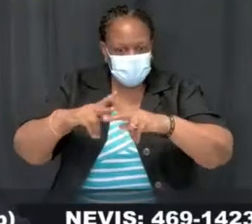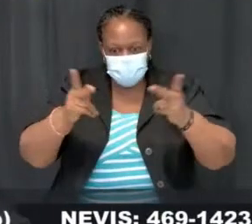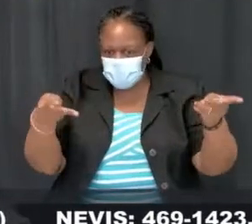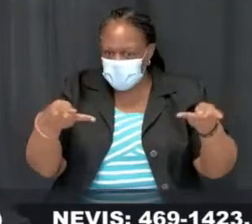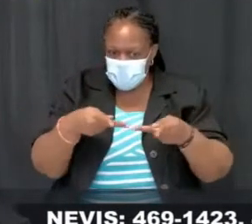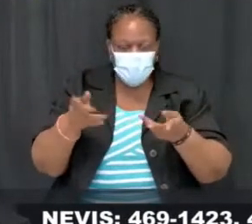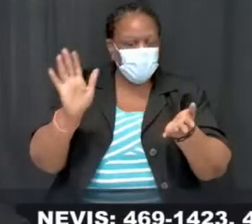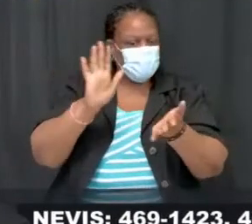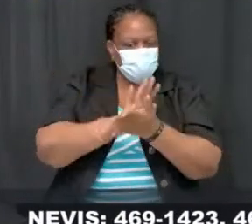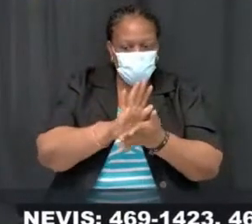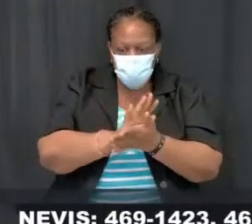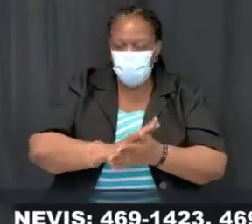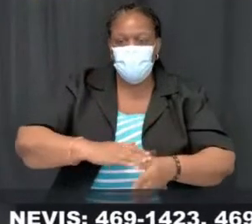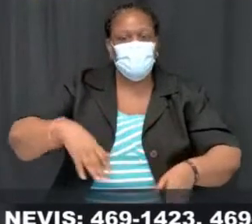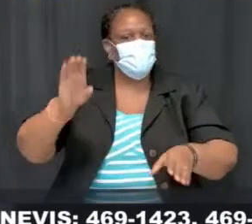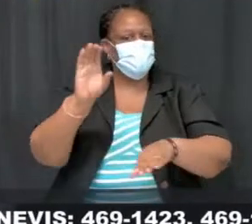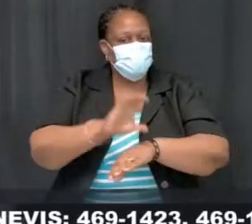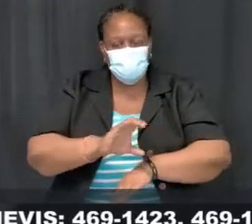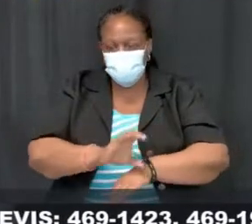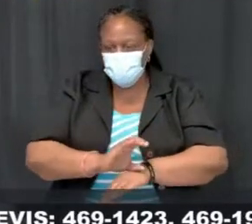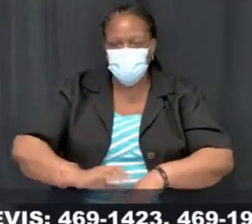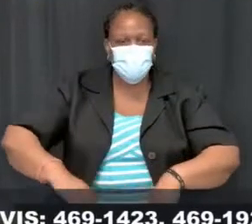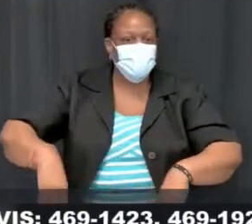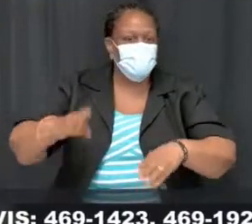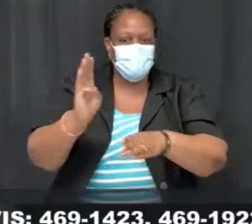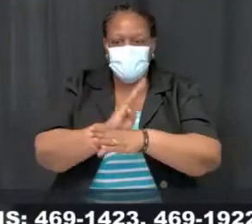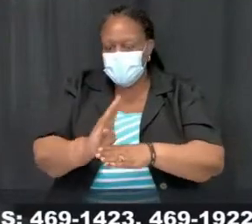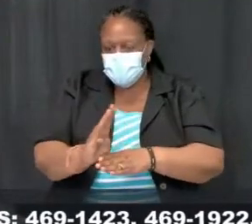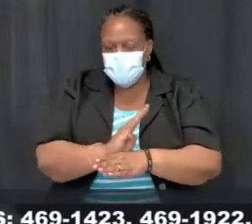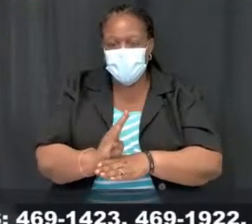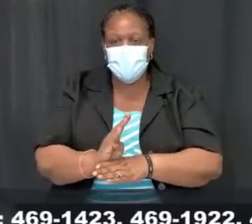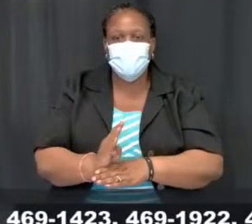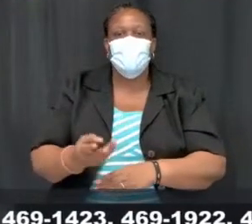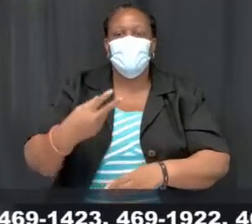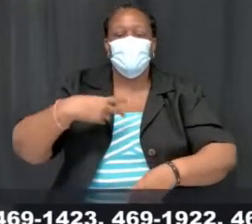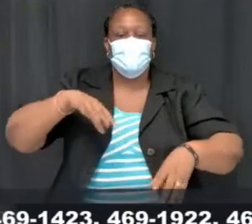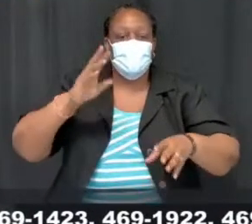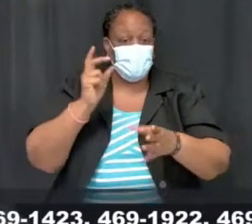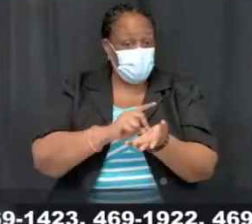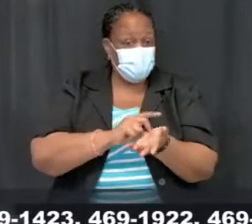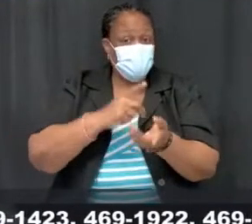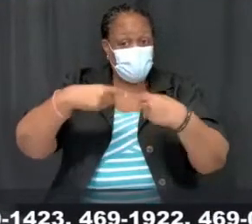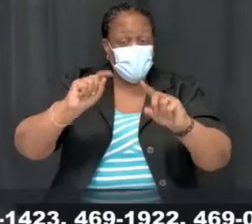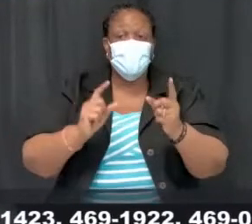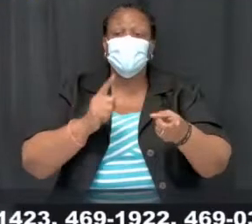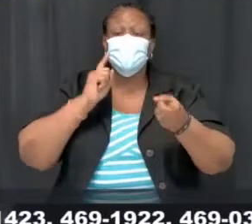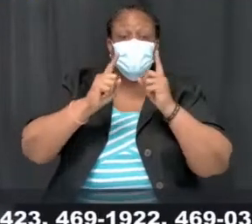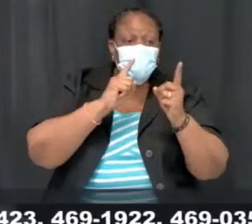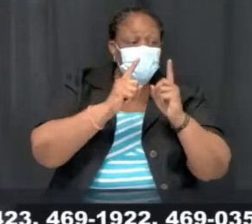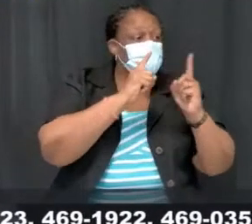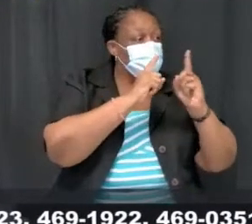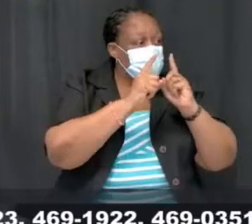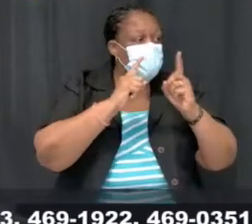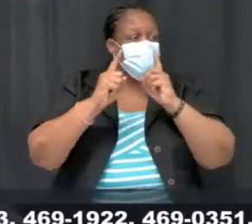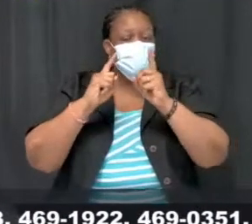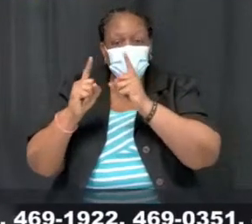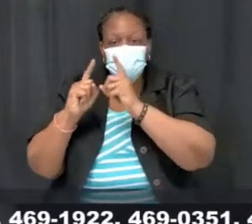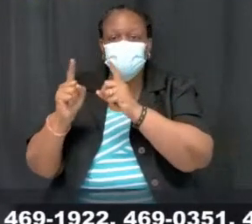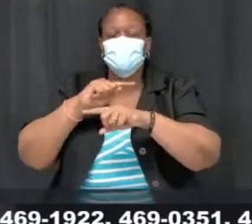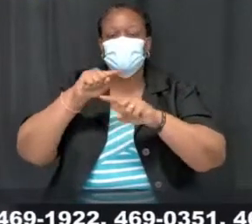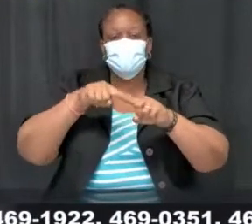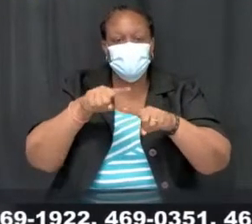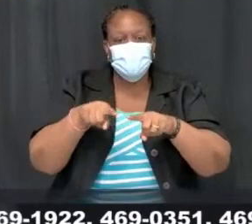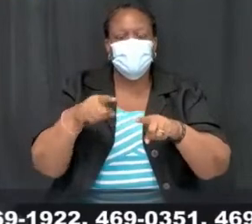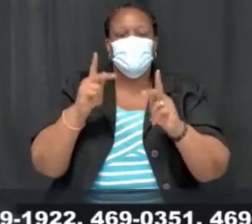why they showed up in large numbers. And I want to thank everyone who was involved in the education program. They also